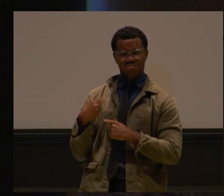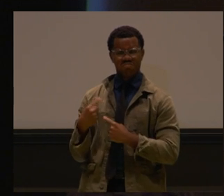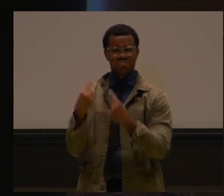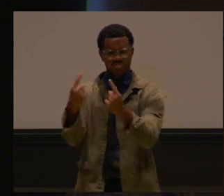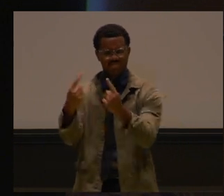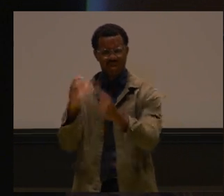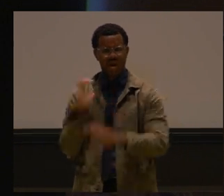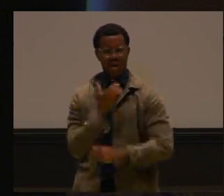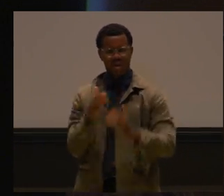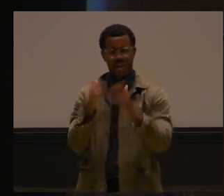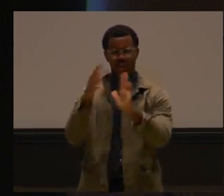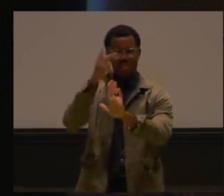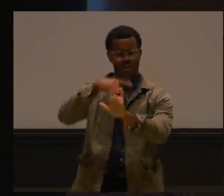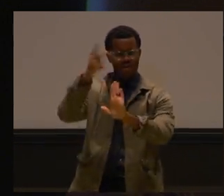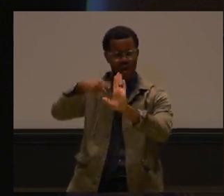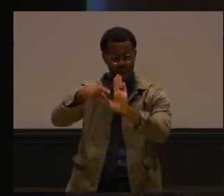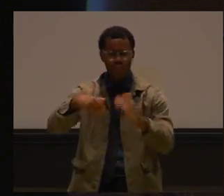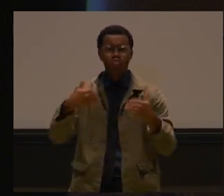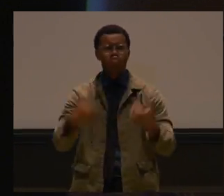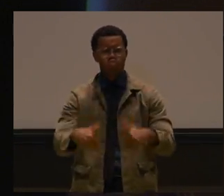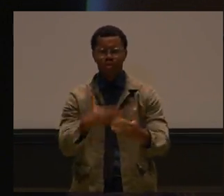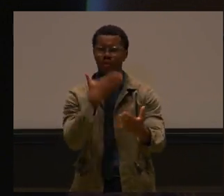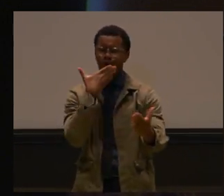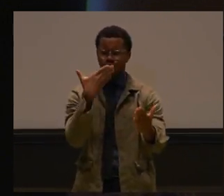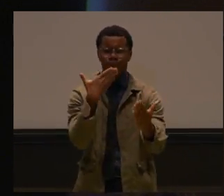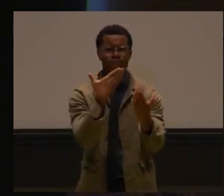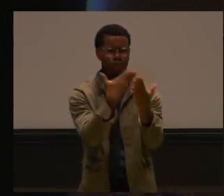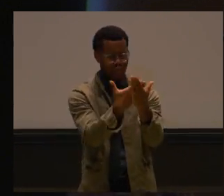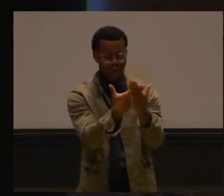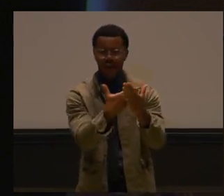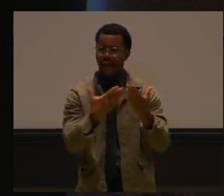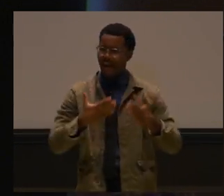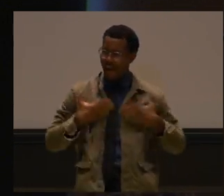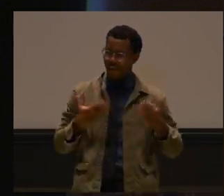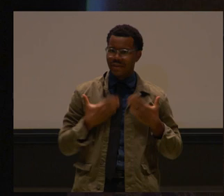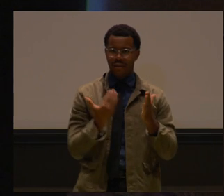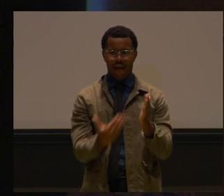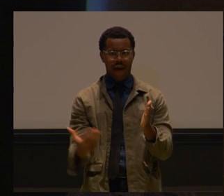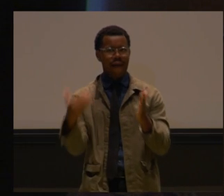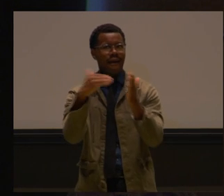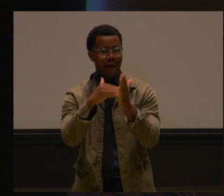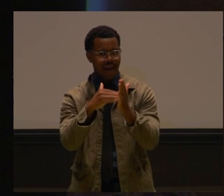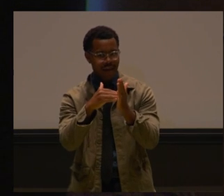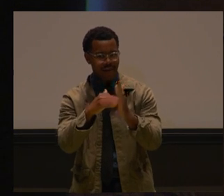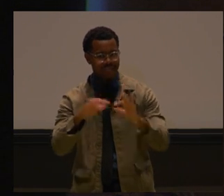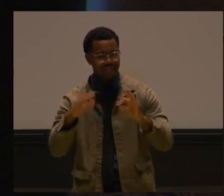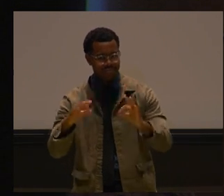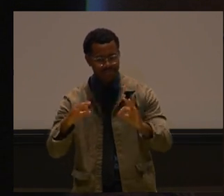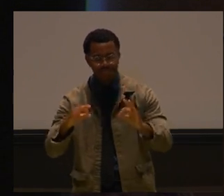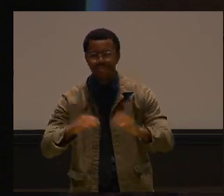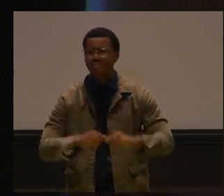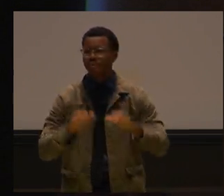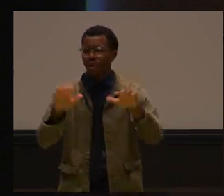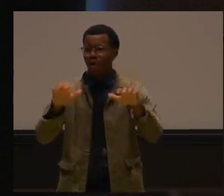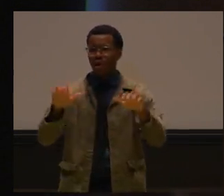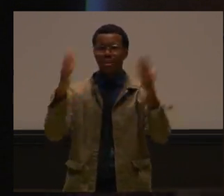and it is so good to have it back. Thank you.